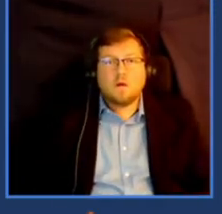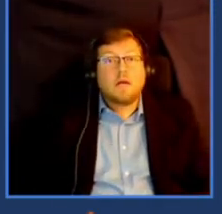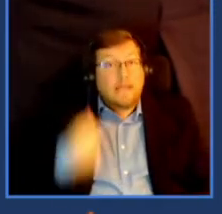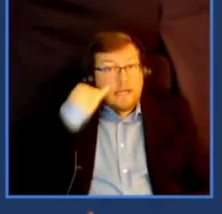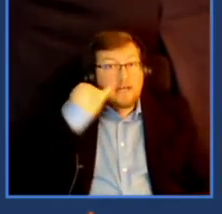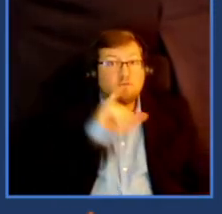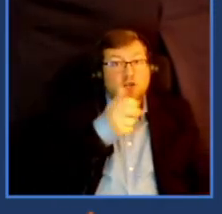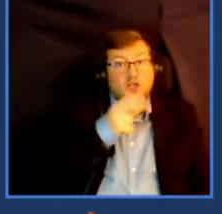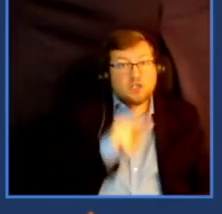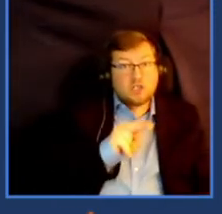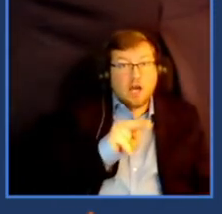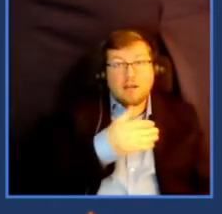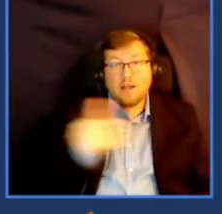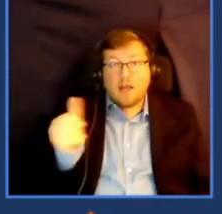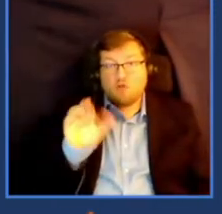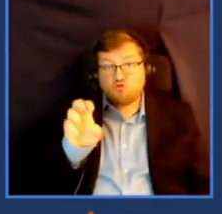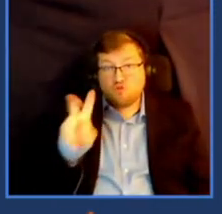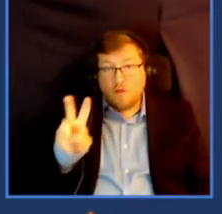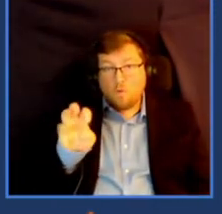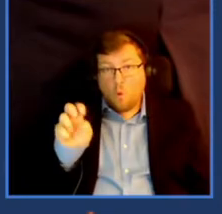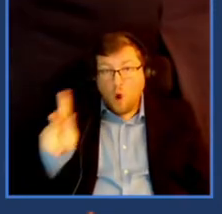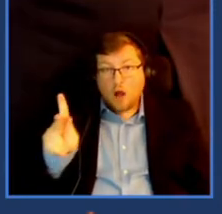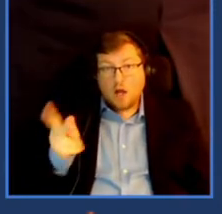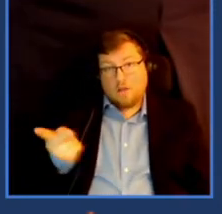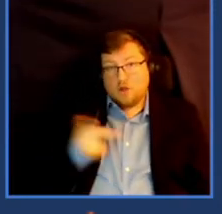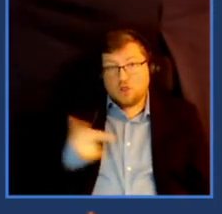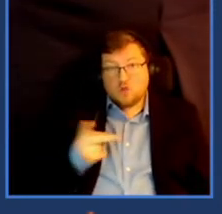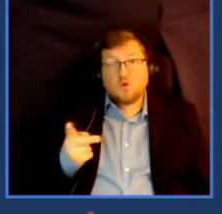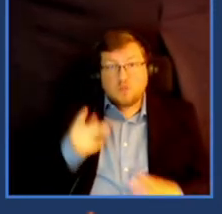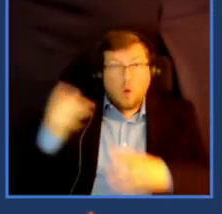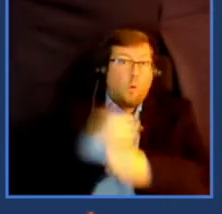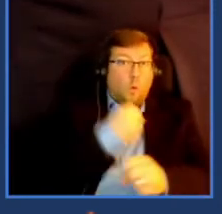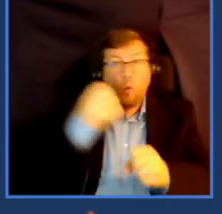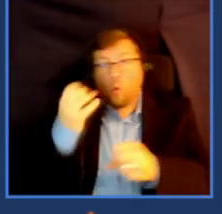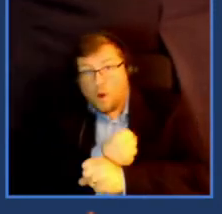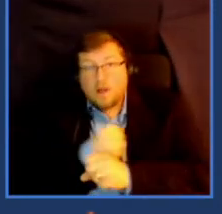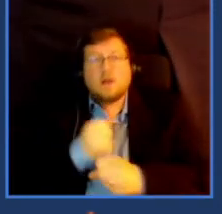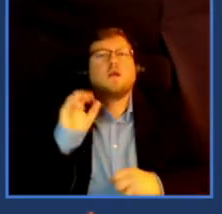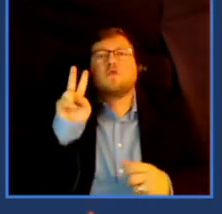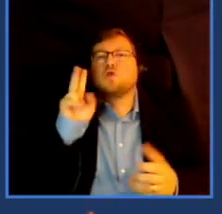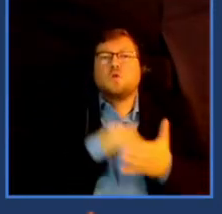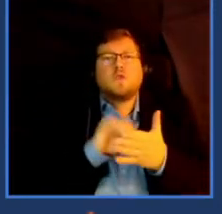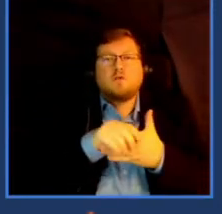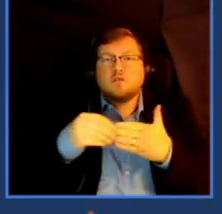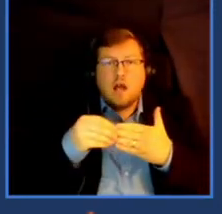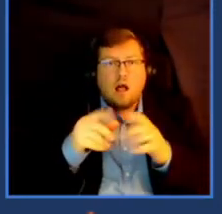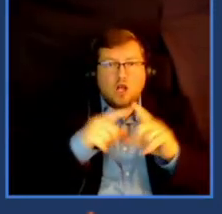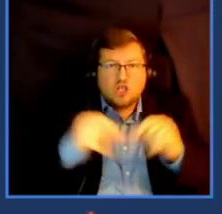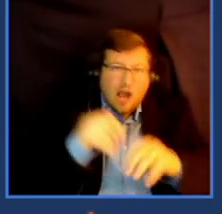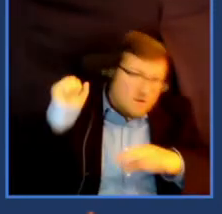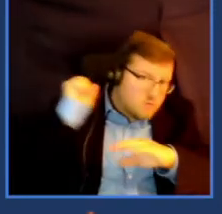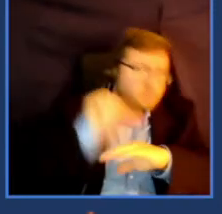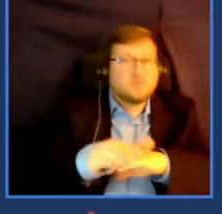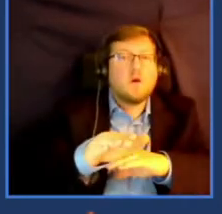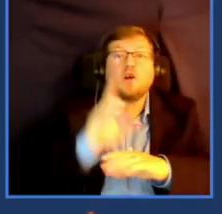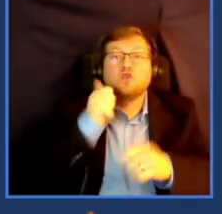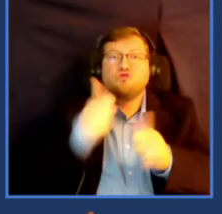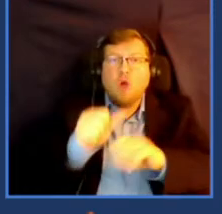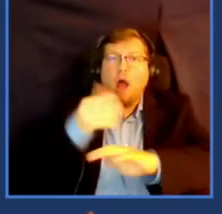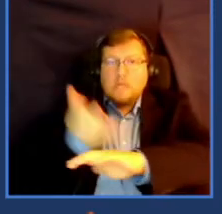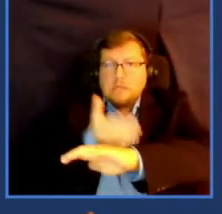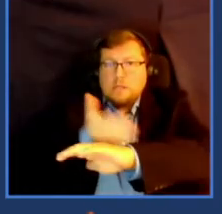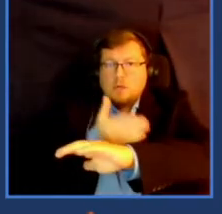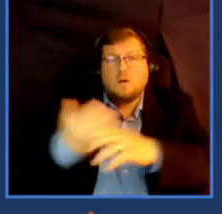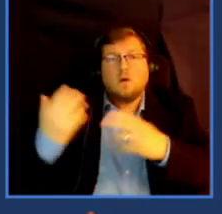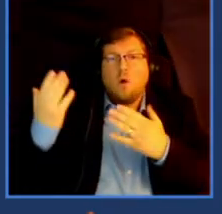Washington, those $2,000 checks will go out the door, restoring hope and decency and honor for so